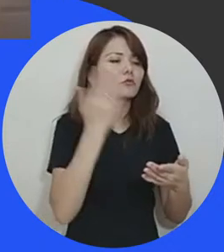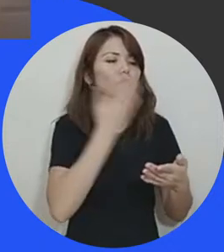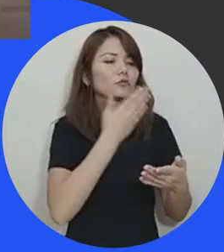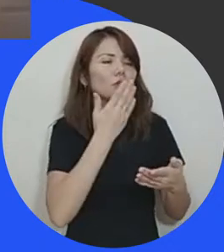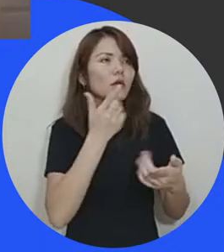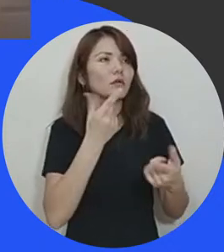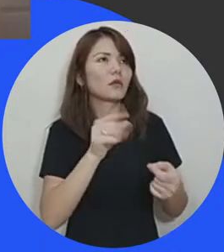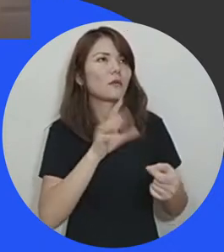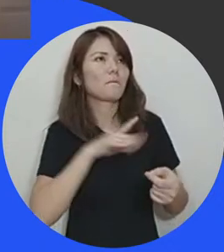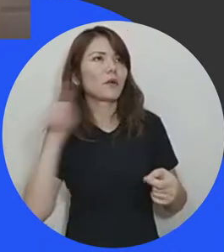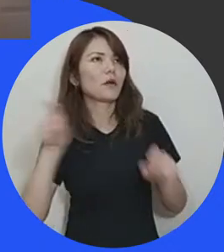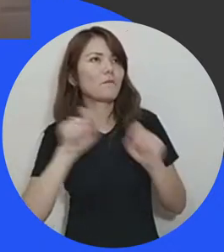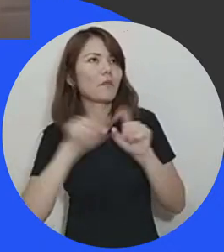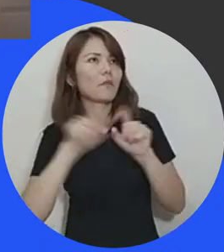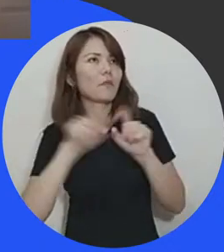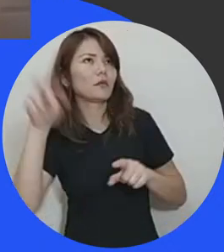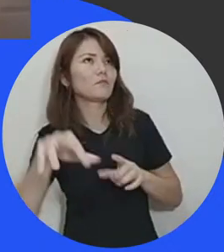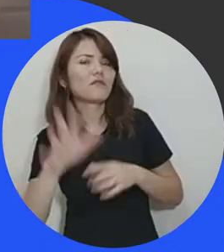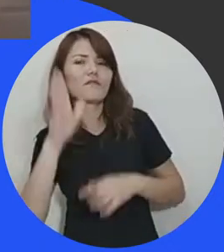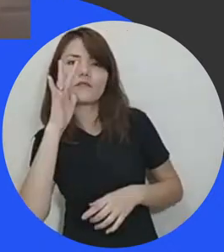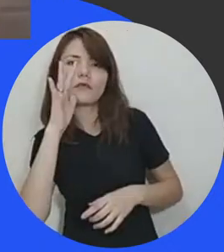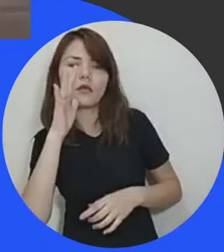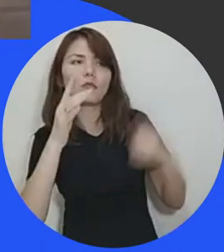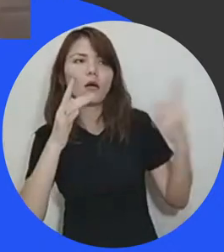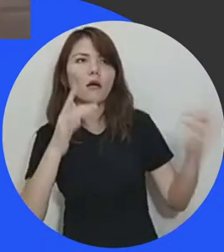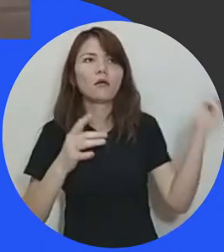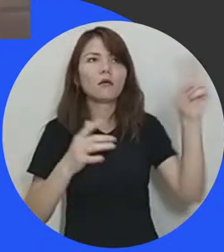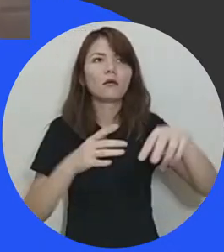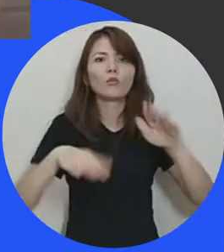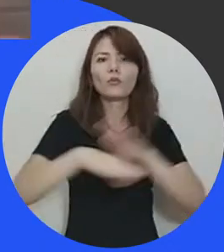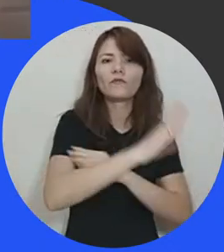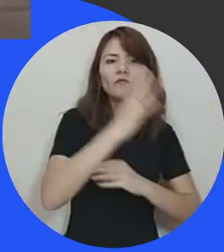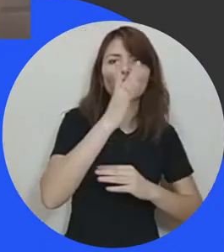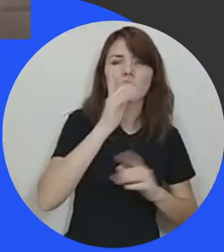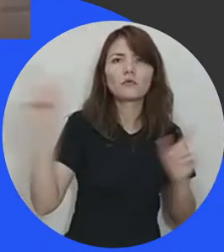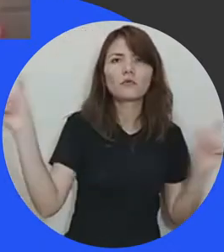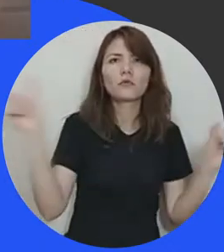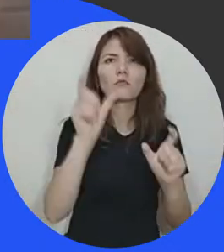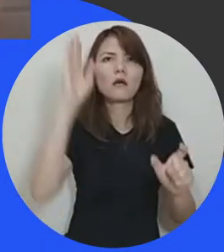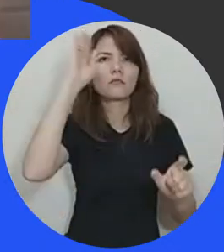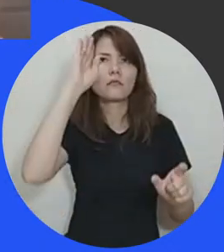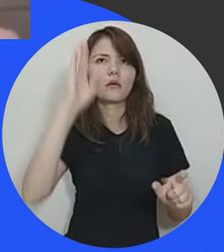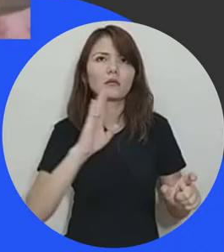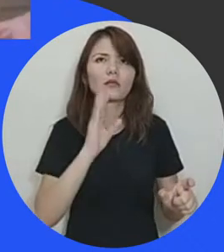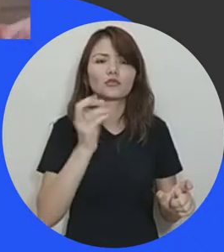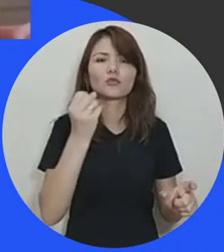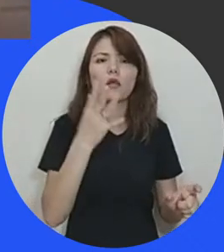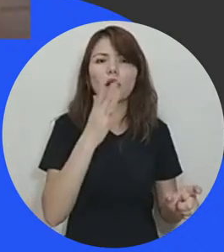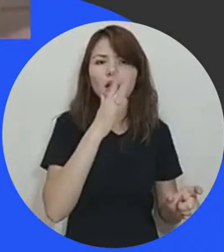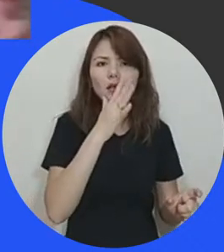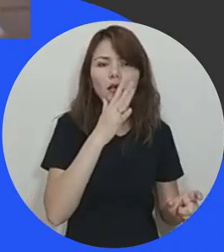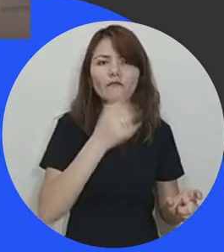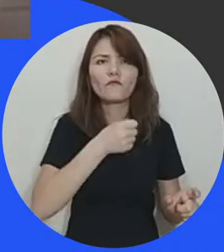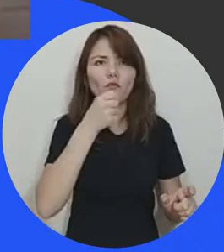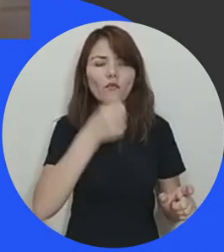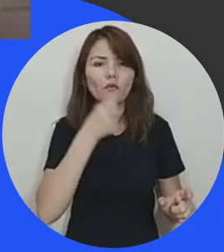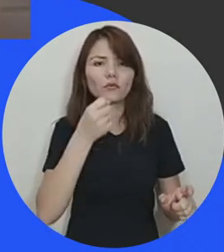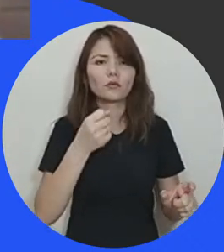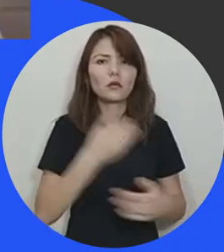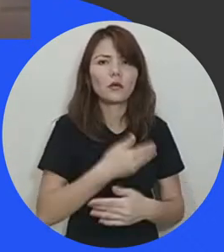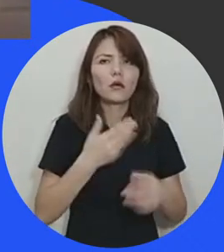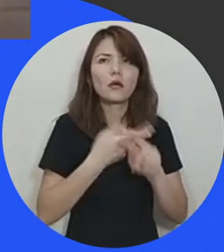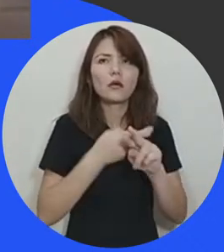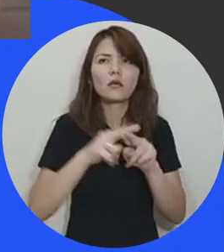you know, even things like their age, their sex, you know, where their home is, that bringing all of that together